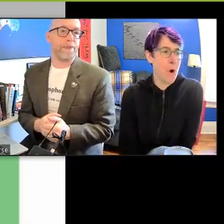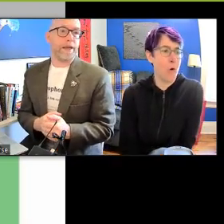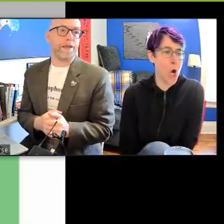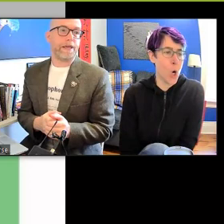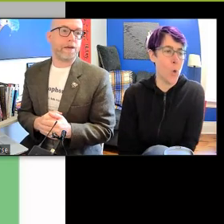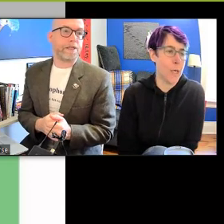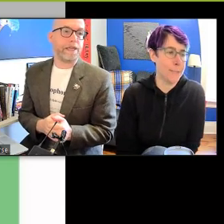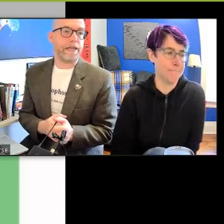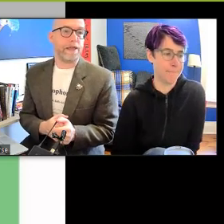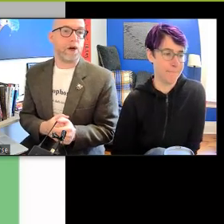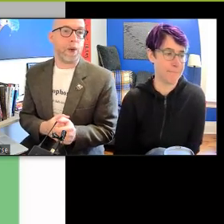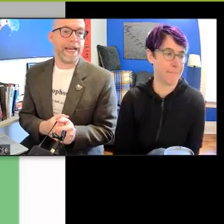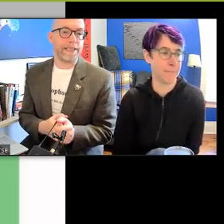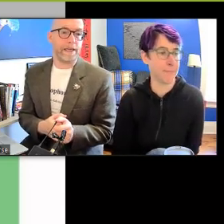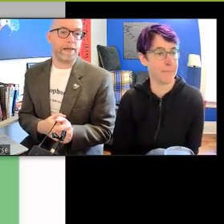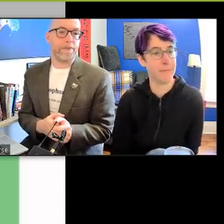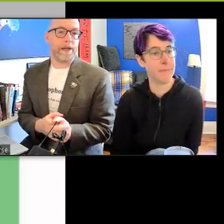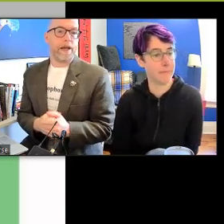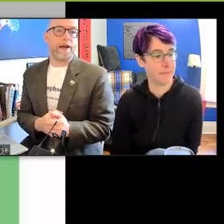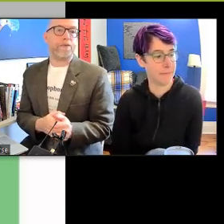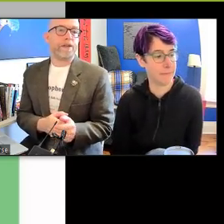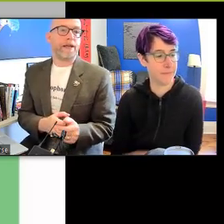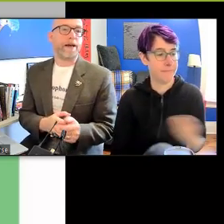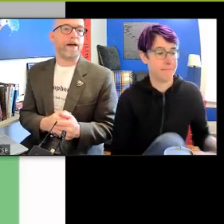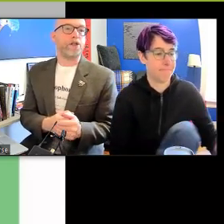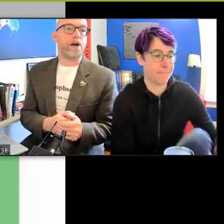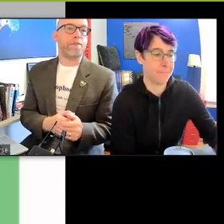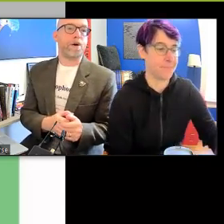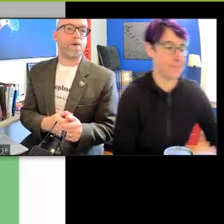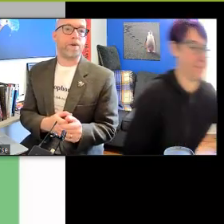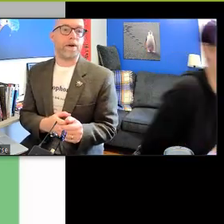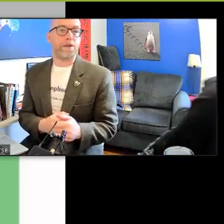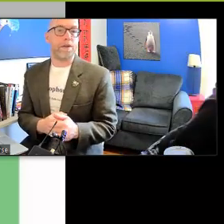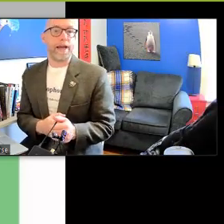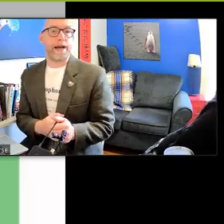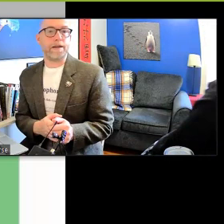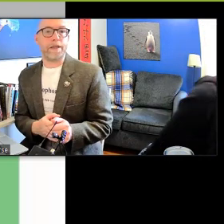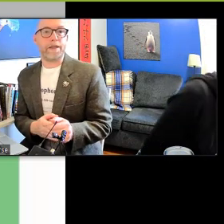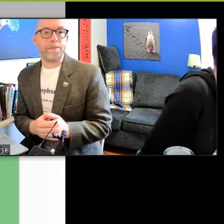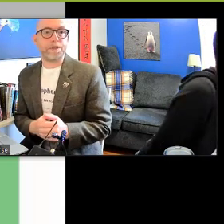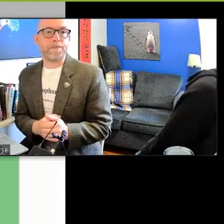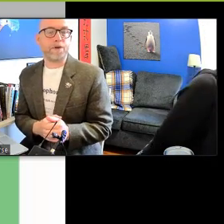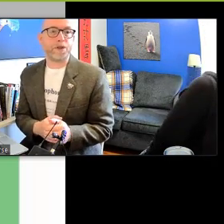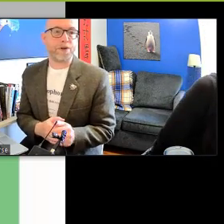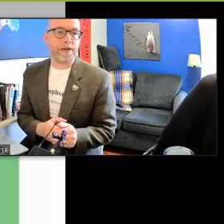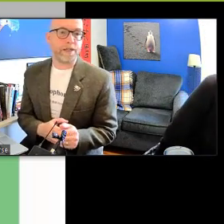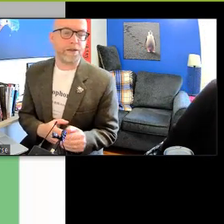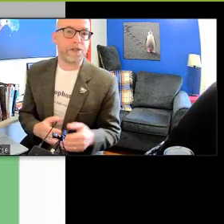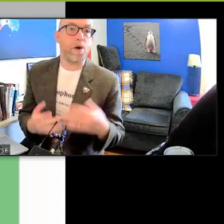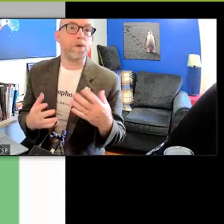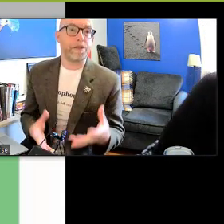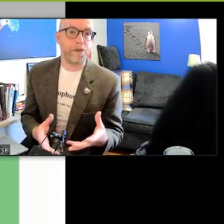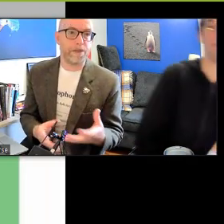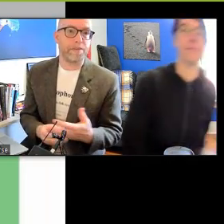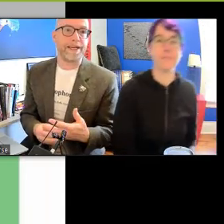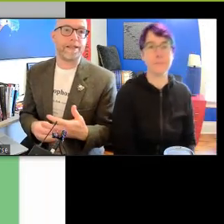Paleomastodon, in the Eocene and the Oligocene. And if we take a jump over to look at the tips of those trees, and you